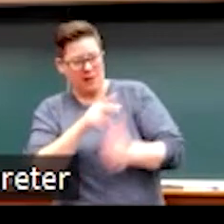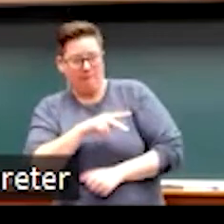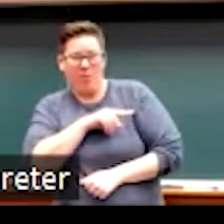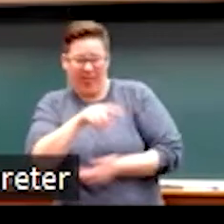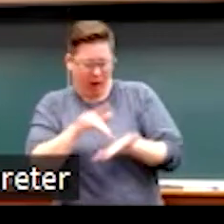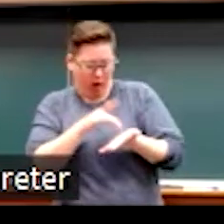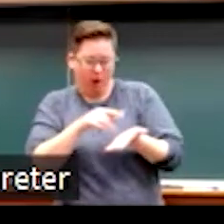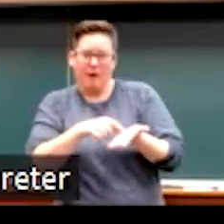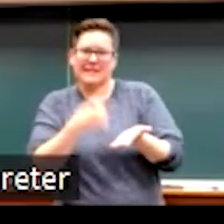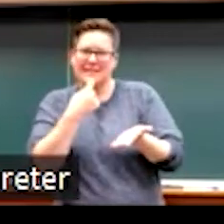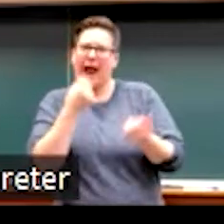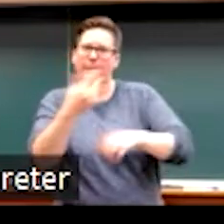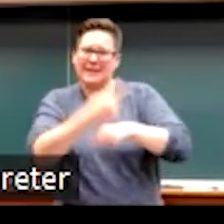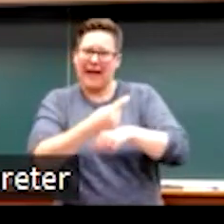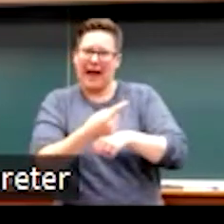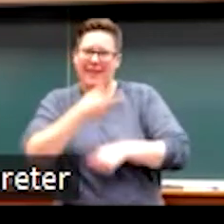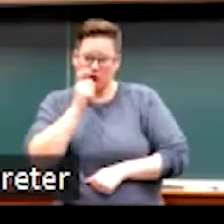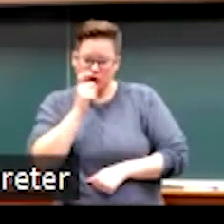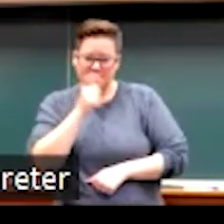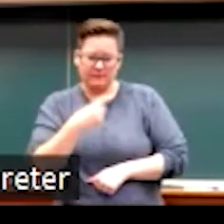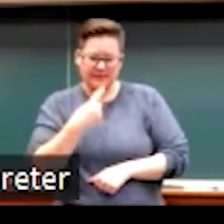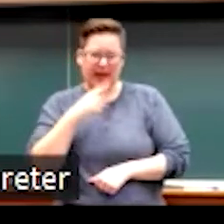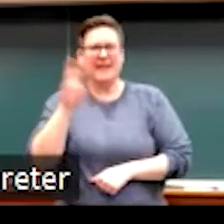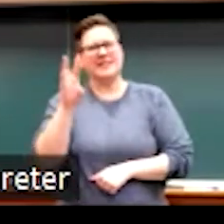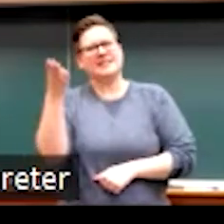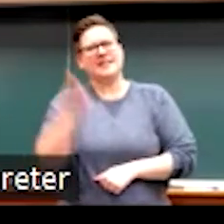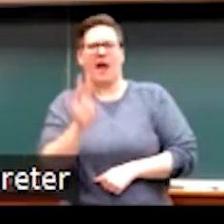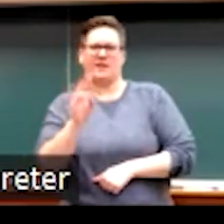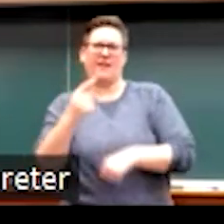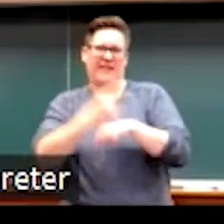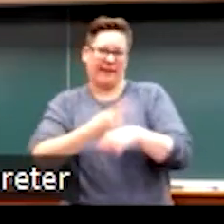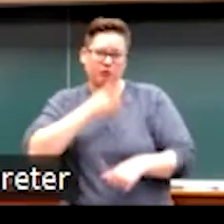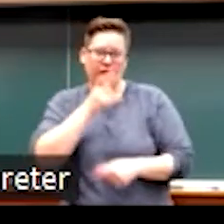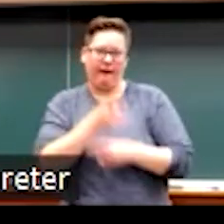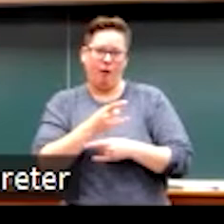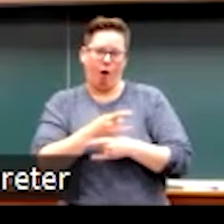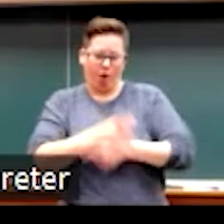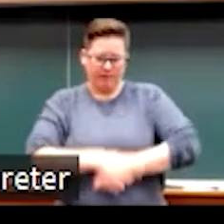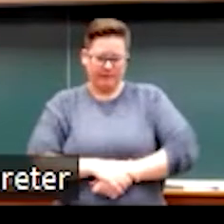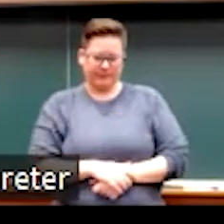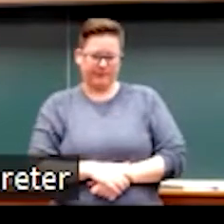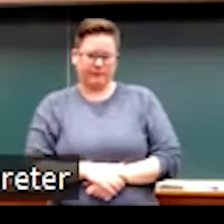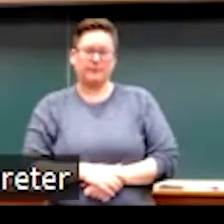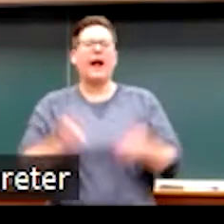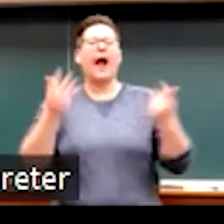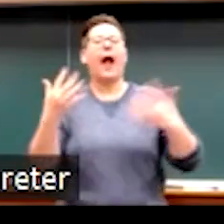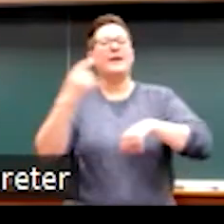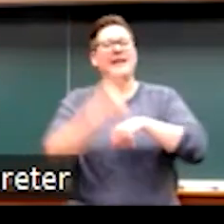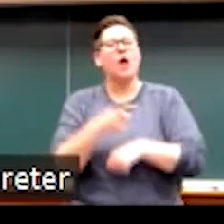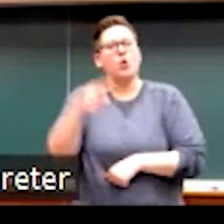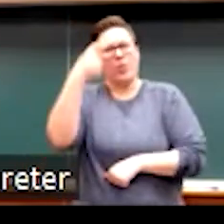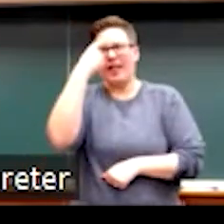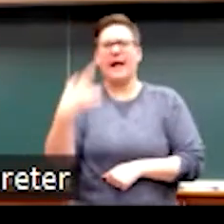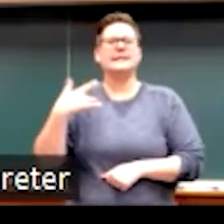They've reported this. And they said 6 out of 7 days I drink. And then how many days do you